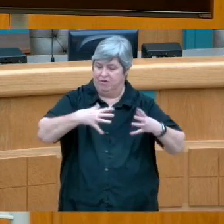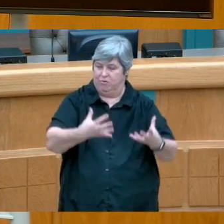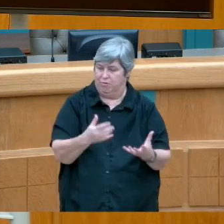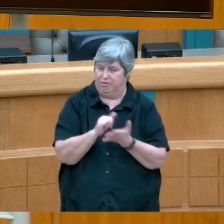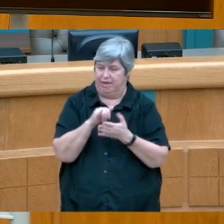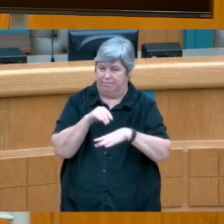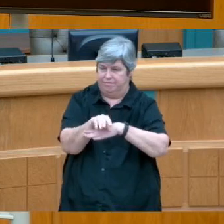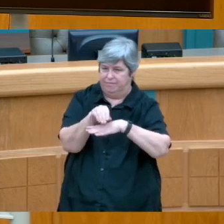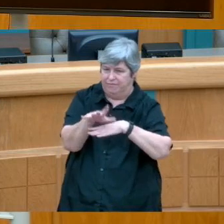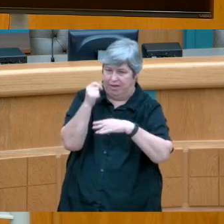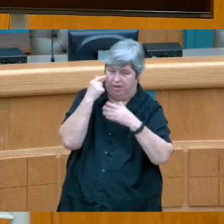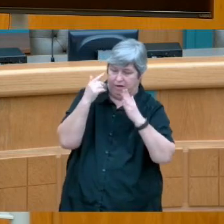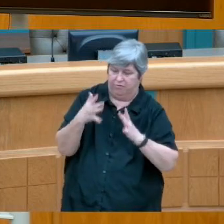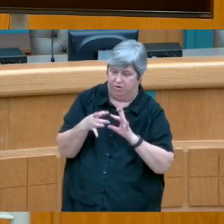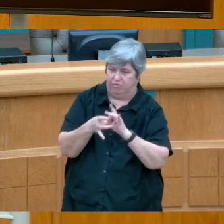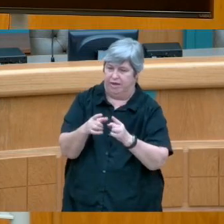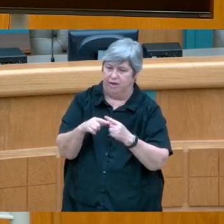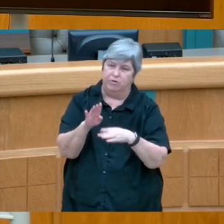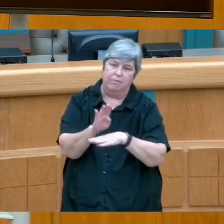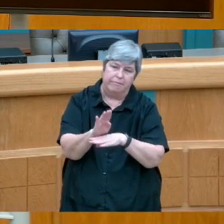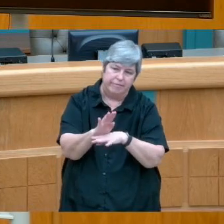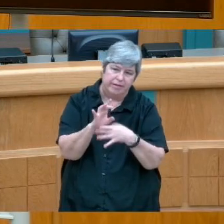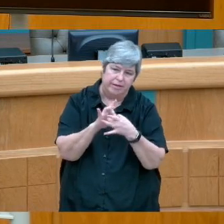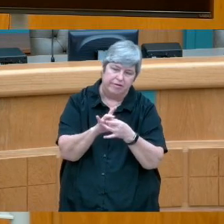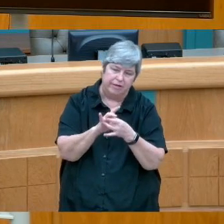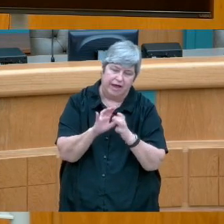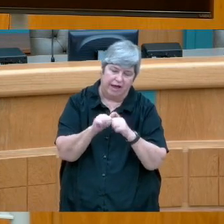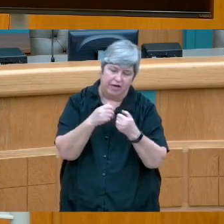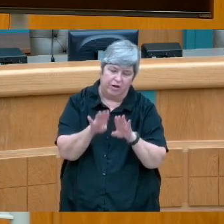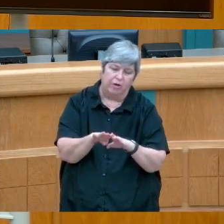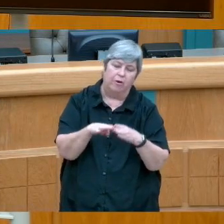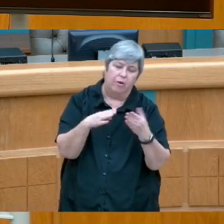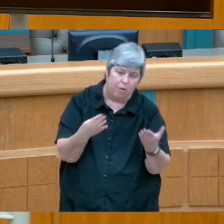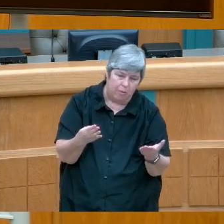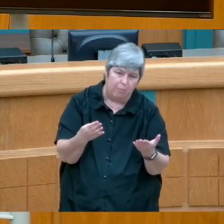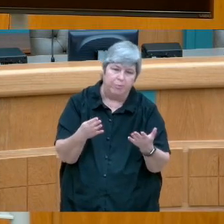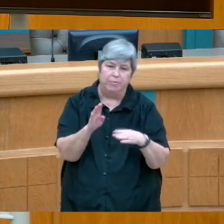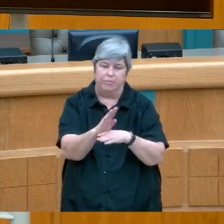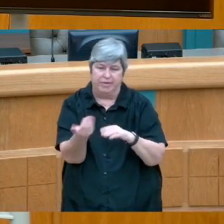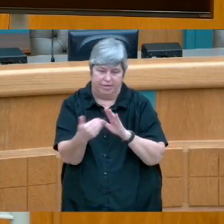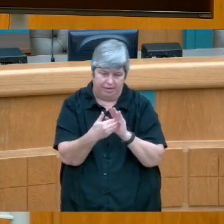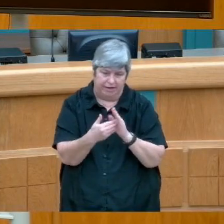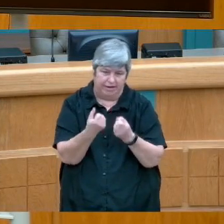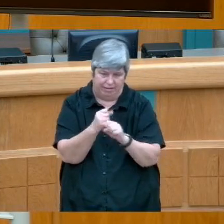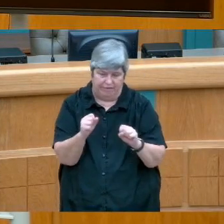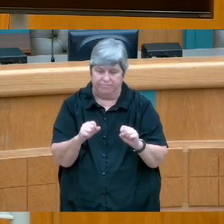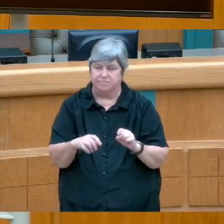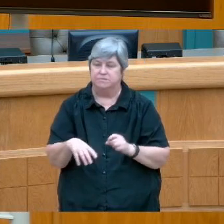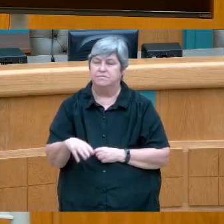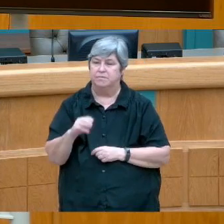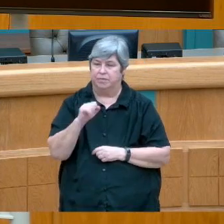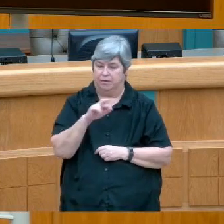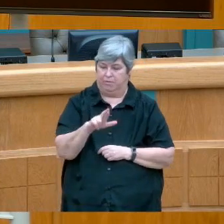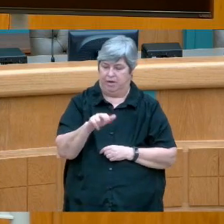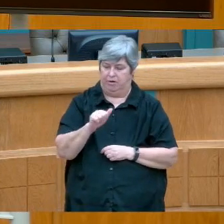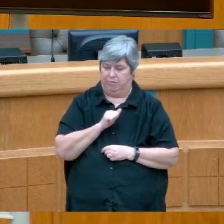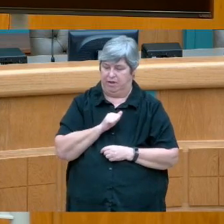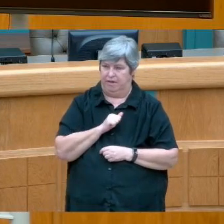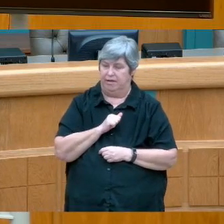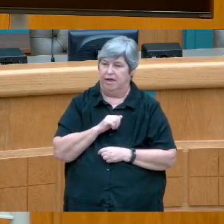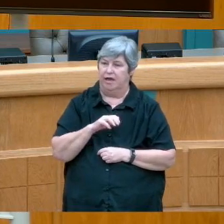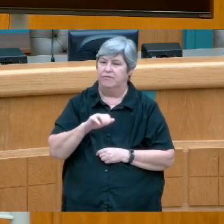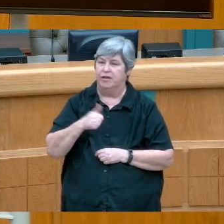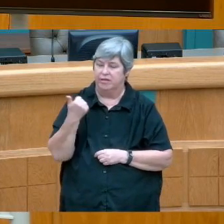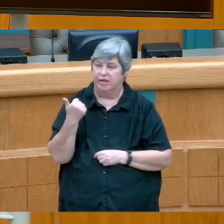the governor on economic issues and on how to reopen our economy in the state. And the mayor and myself and our